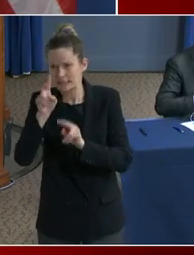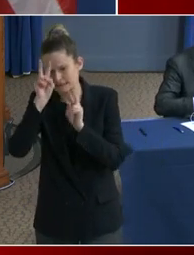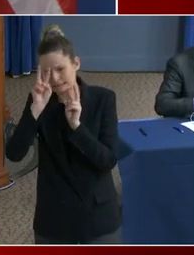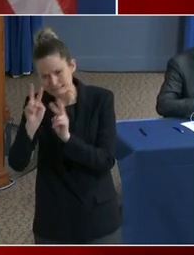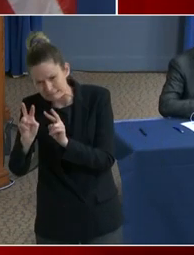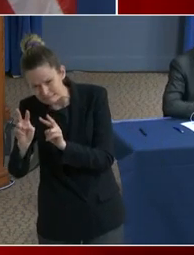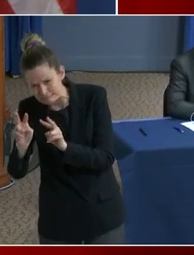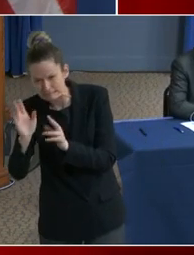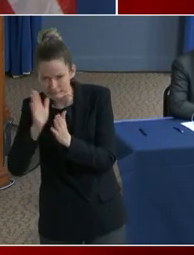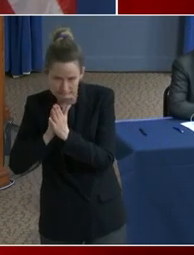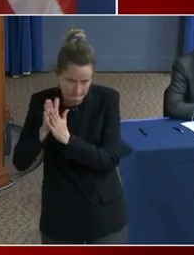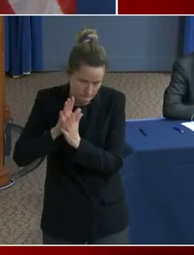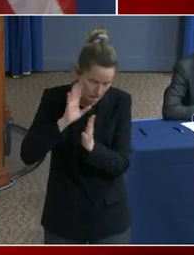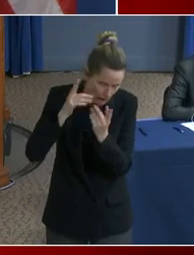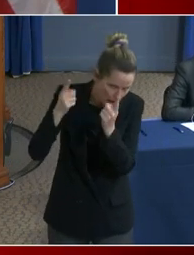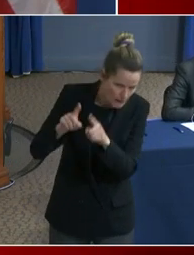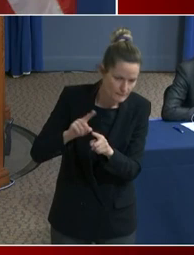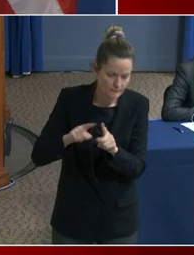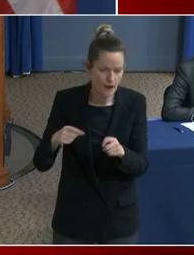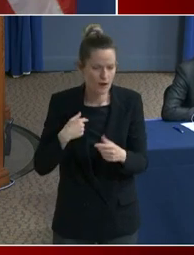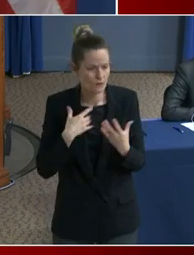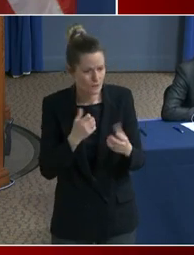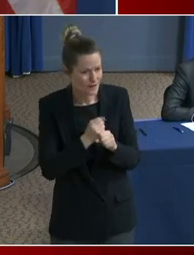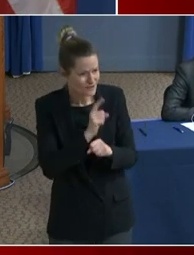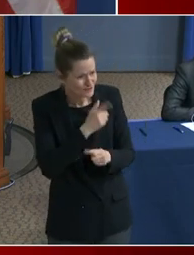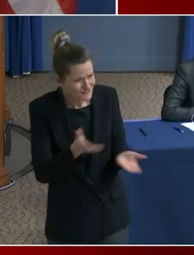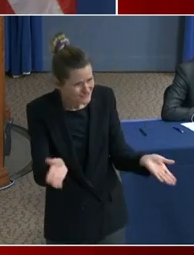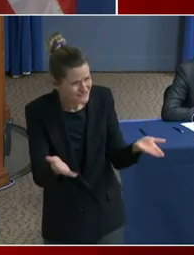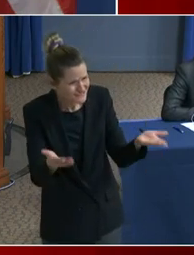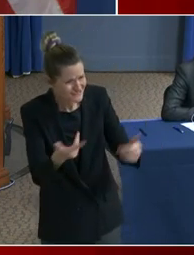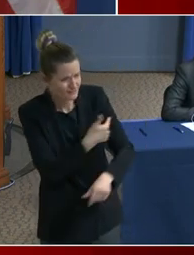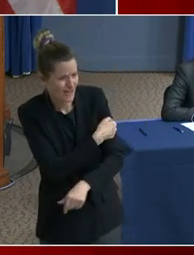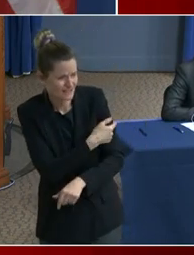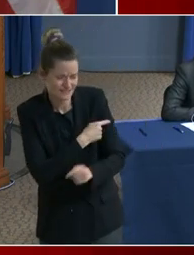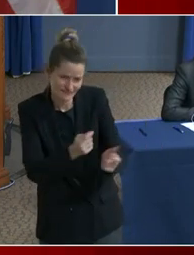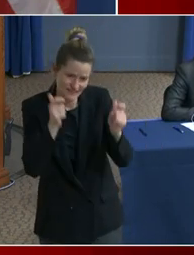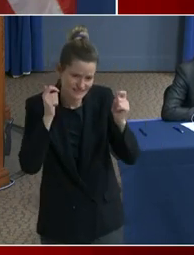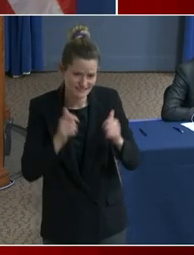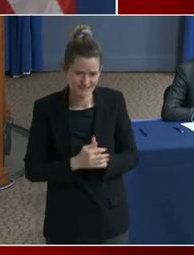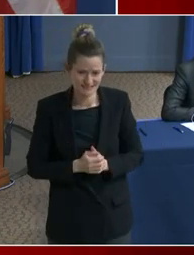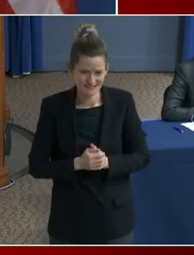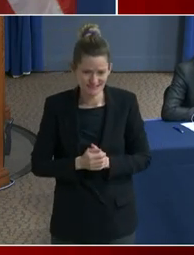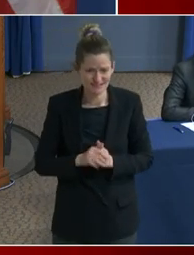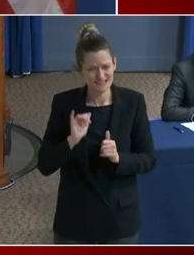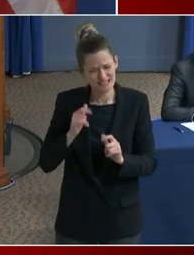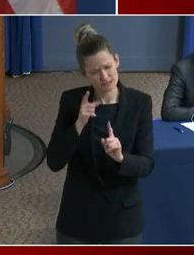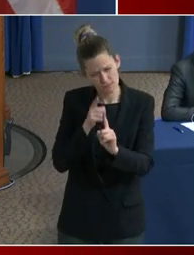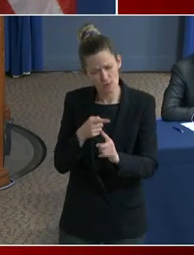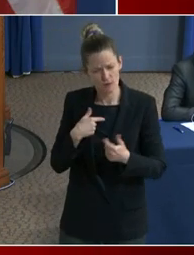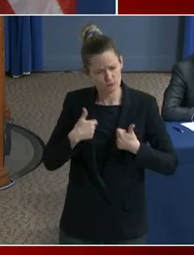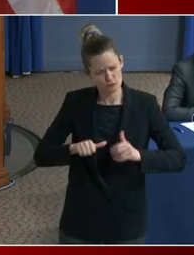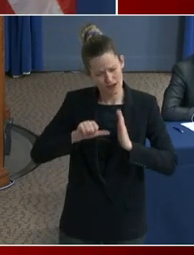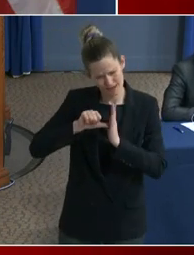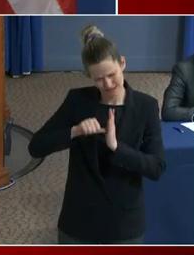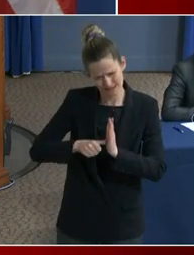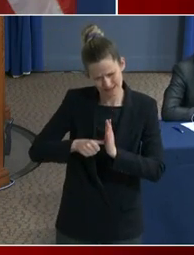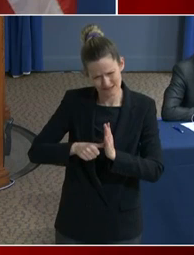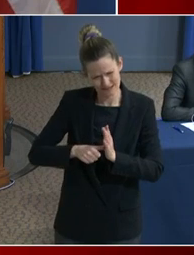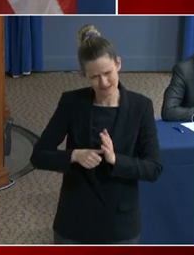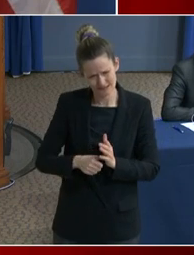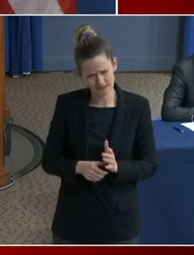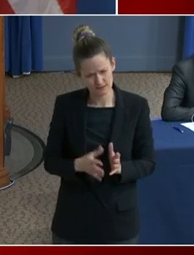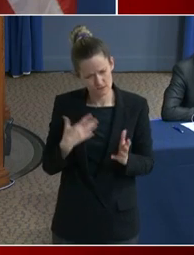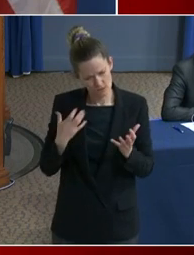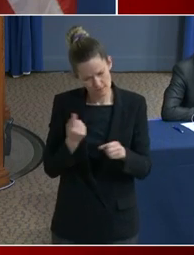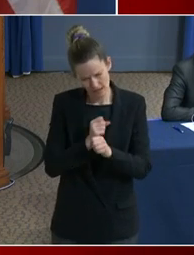we need to do them faster. So it's a point that we just want to convey